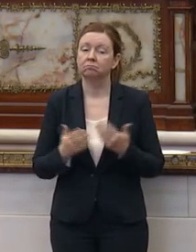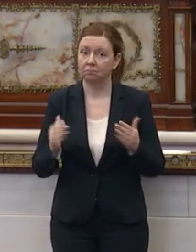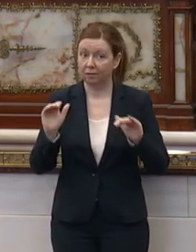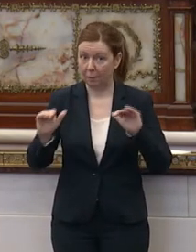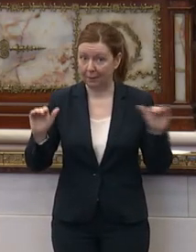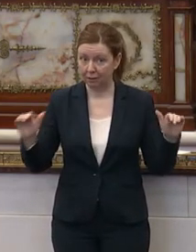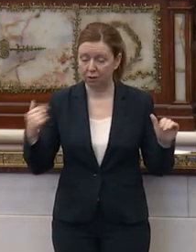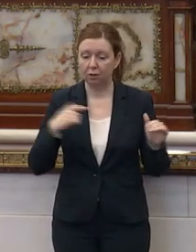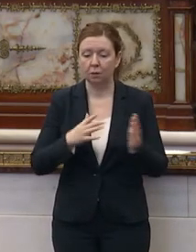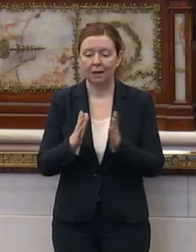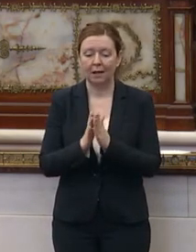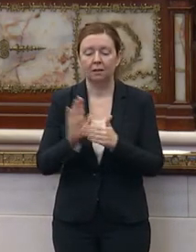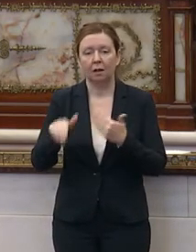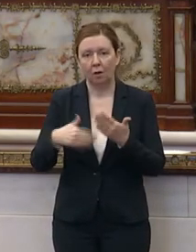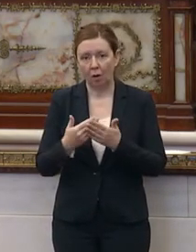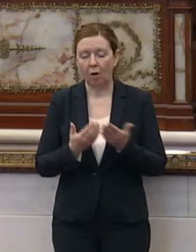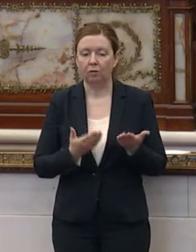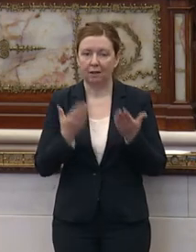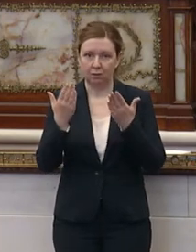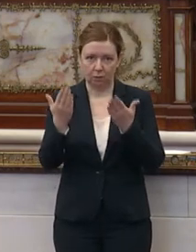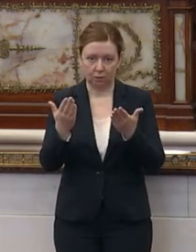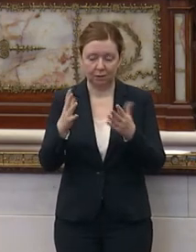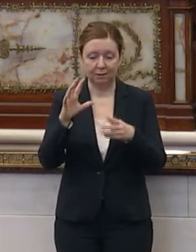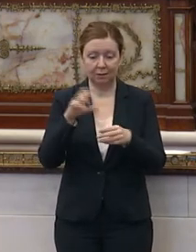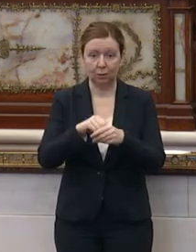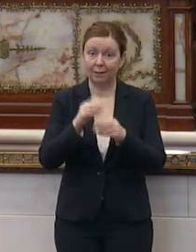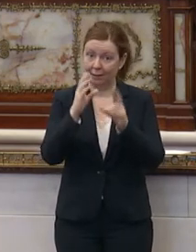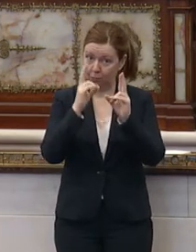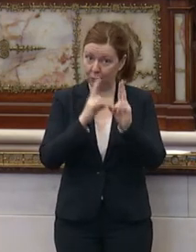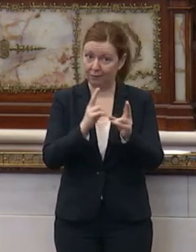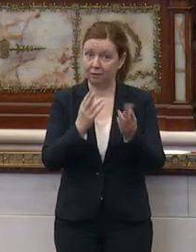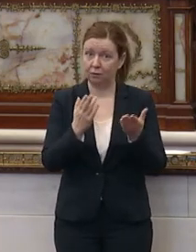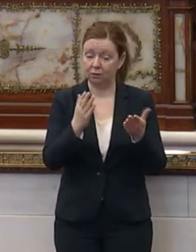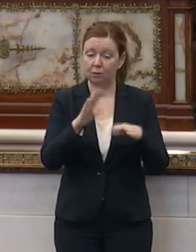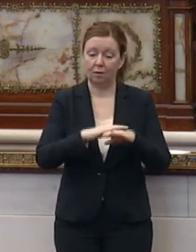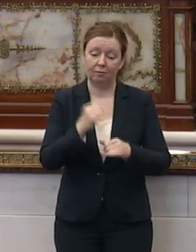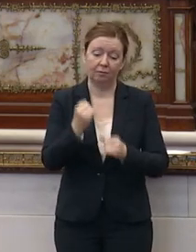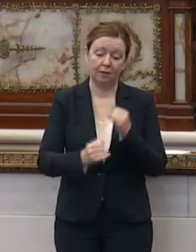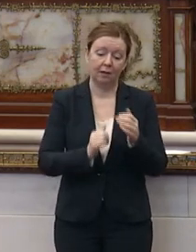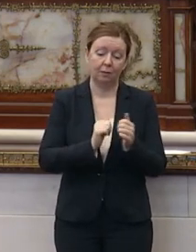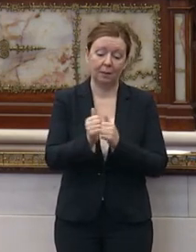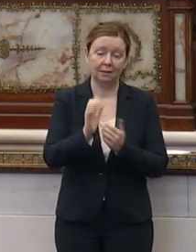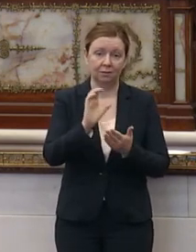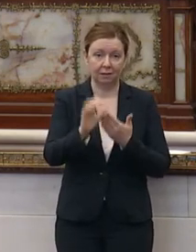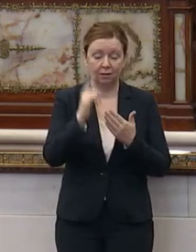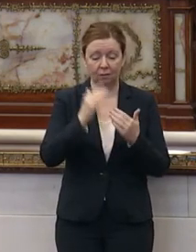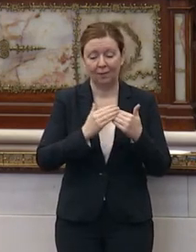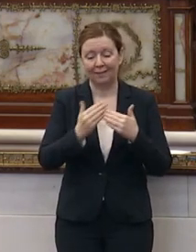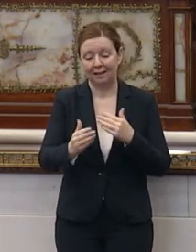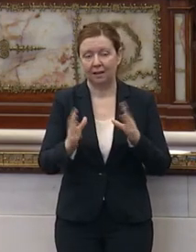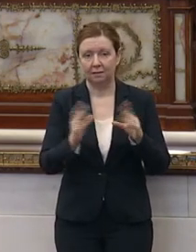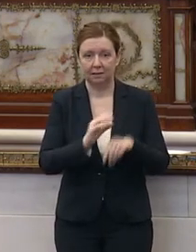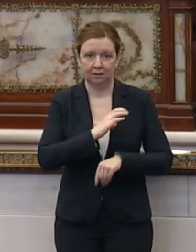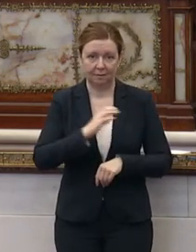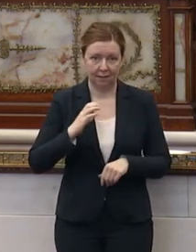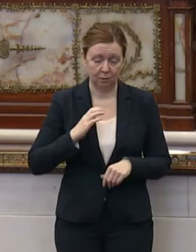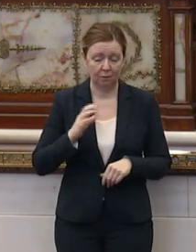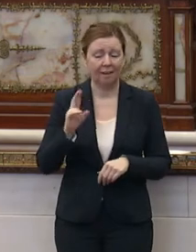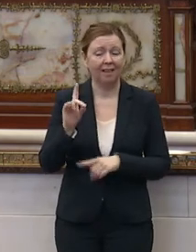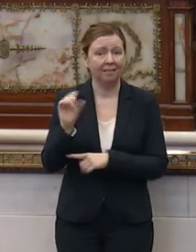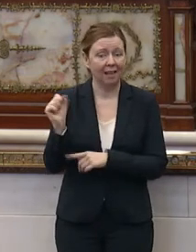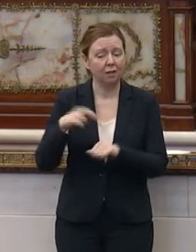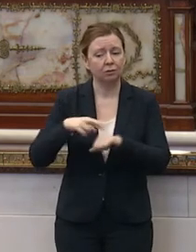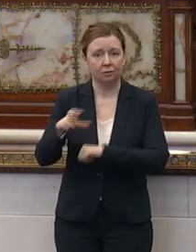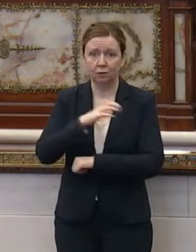a reminder, we're asking that all resolutions, including privilege resolutions, be placed on a final passage calendar for the next session of council, unless they are